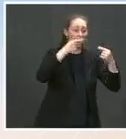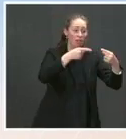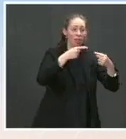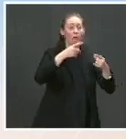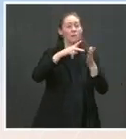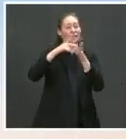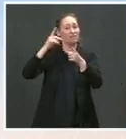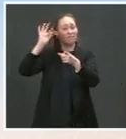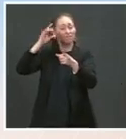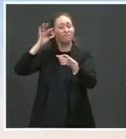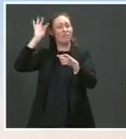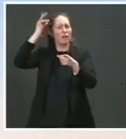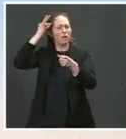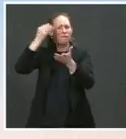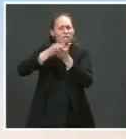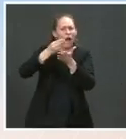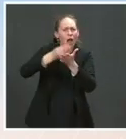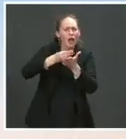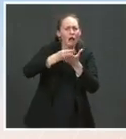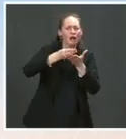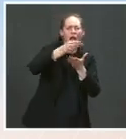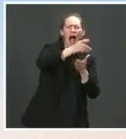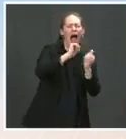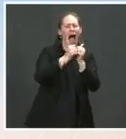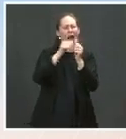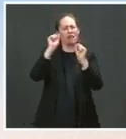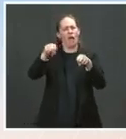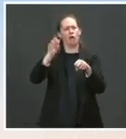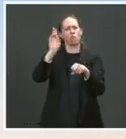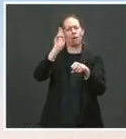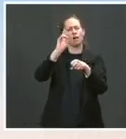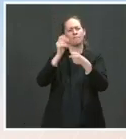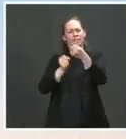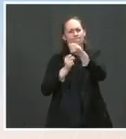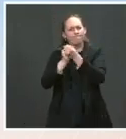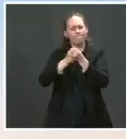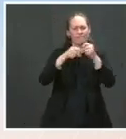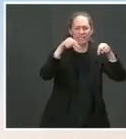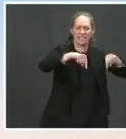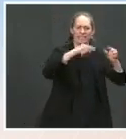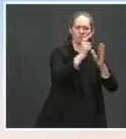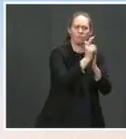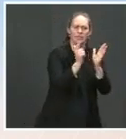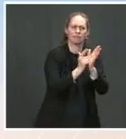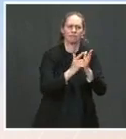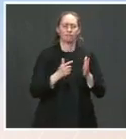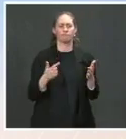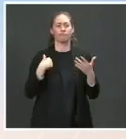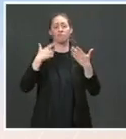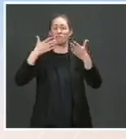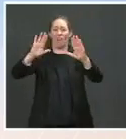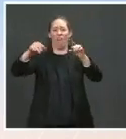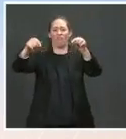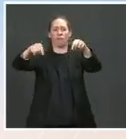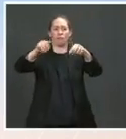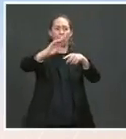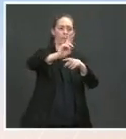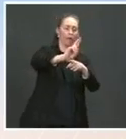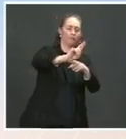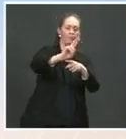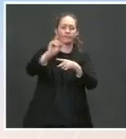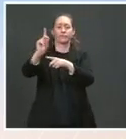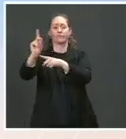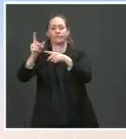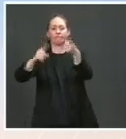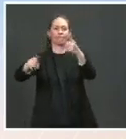bill and get a bill passed into law? Well, we're going to allow Democrats and Republicans in the Senate to negotiate amongst themselves about what they